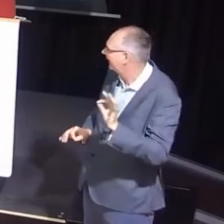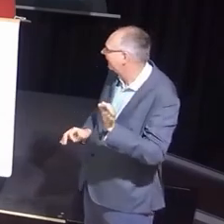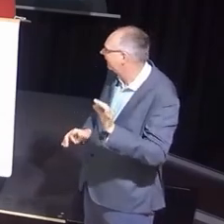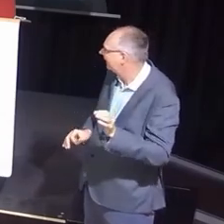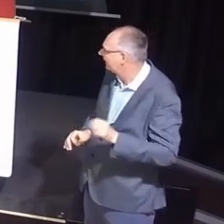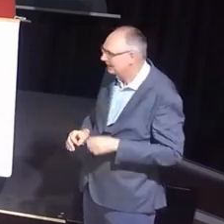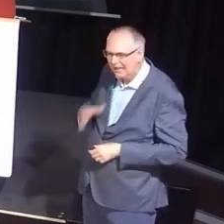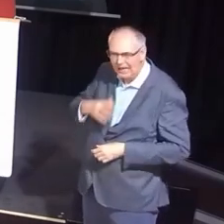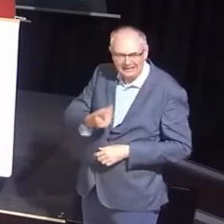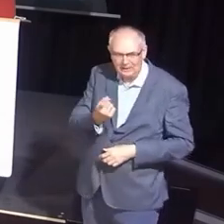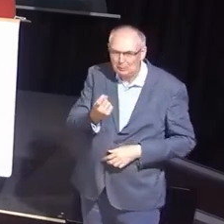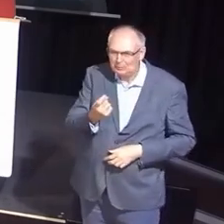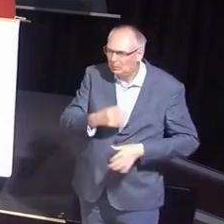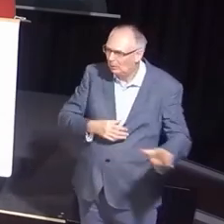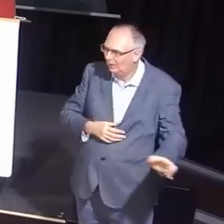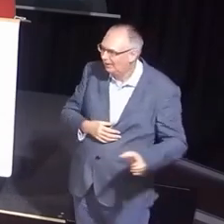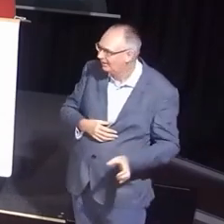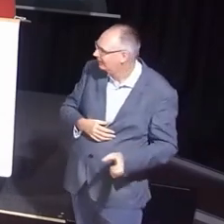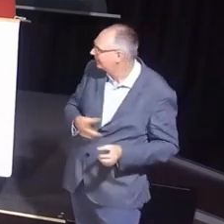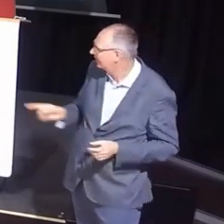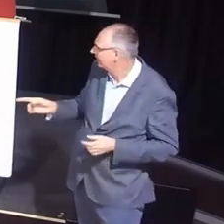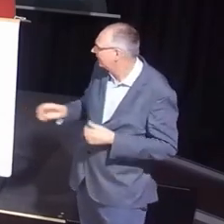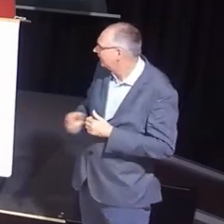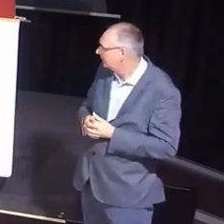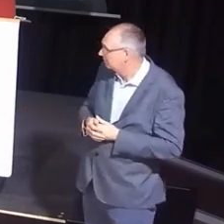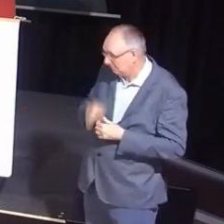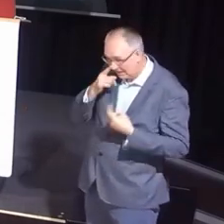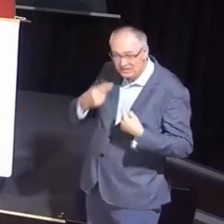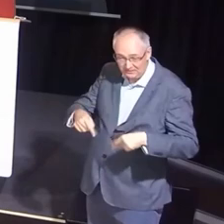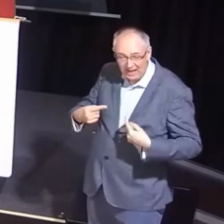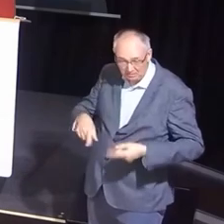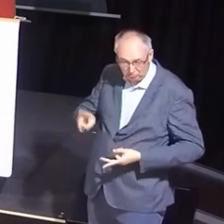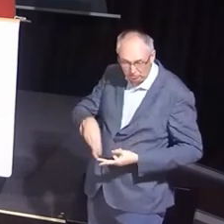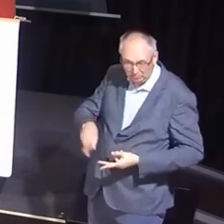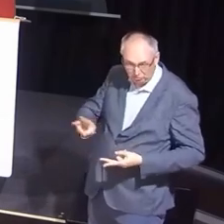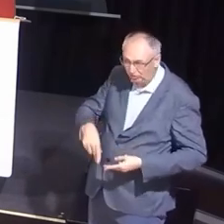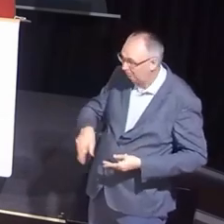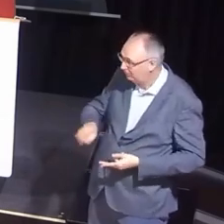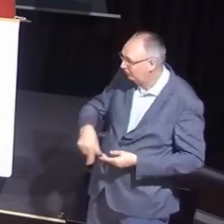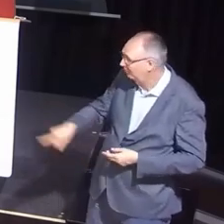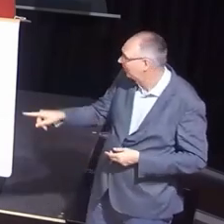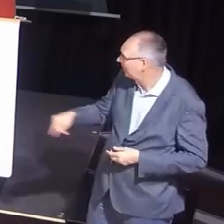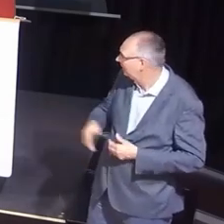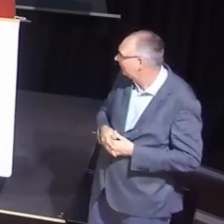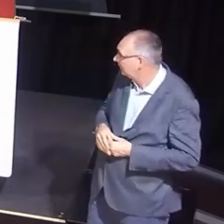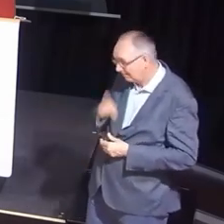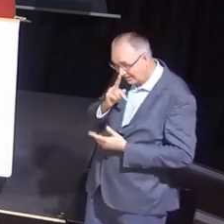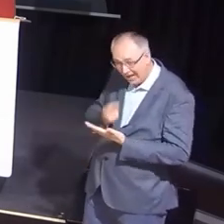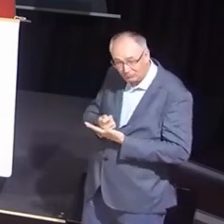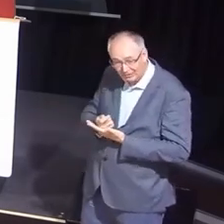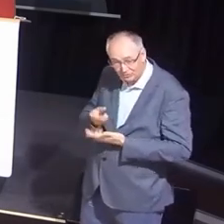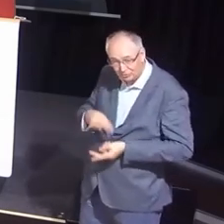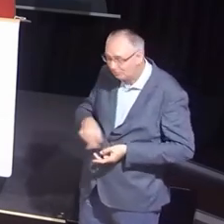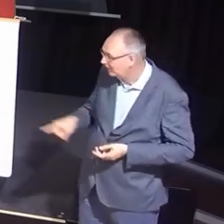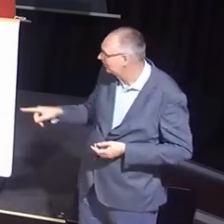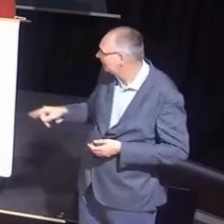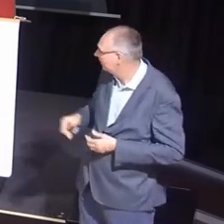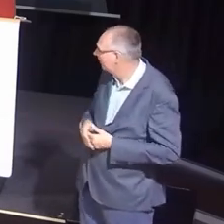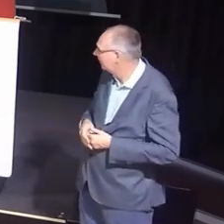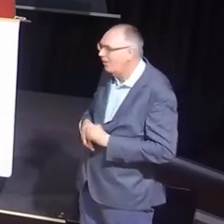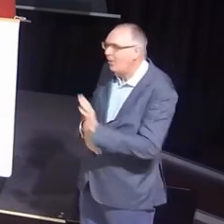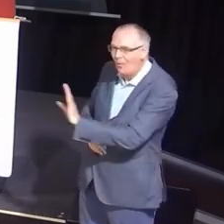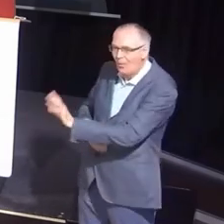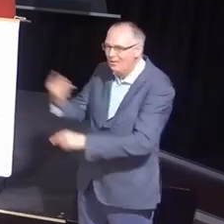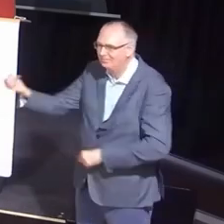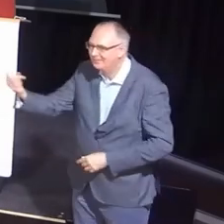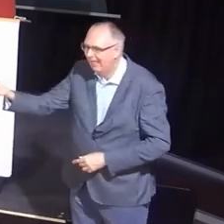how do you acquire another? I need another one. I'm not going to take your Ollie. Oh, okay. He's available, very reasonable rates. Excellent. Do you rent him out? Are you like... No, he rents